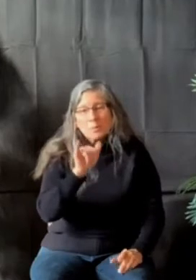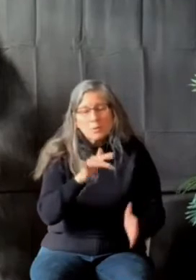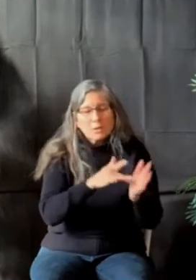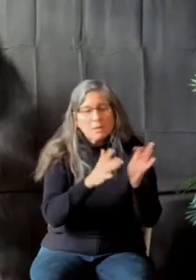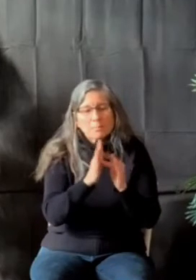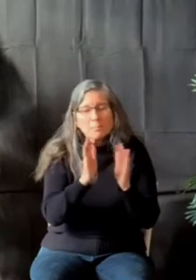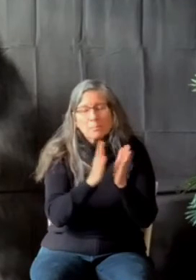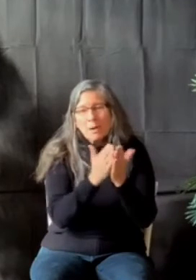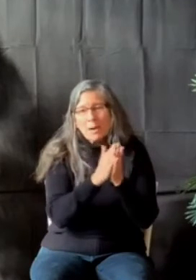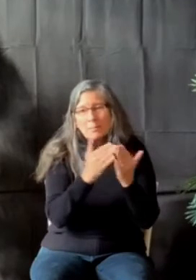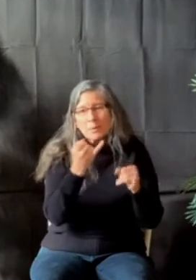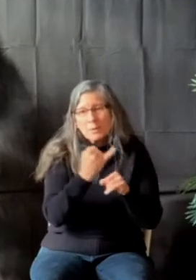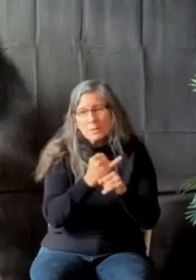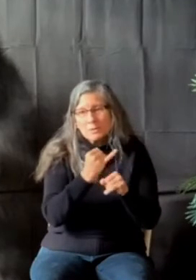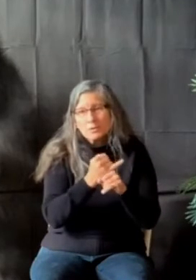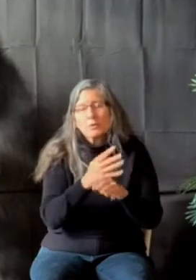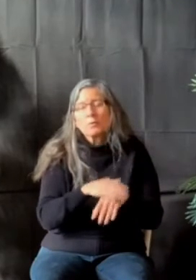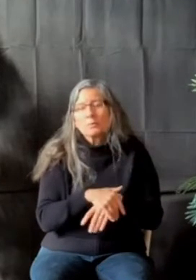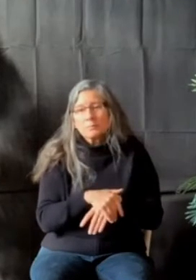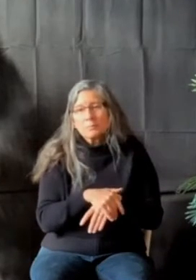And one day,